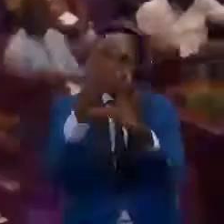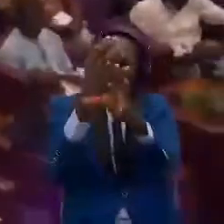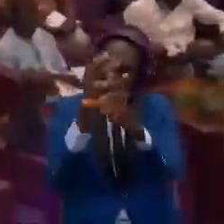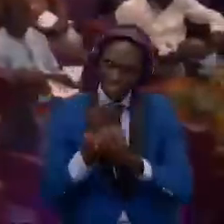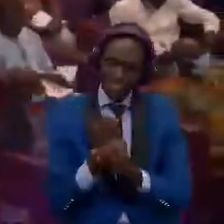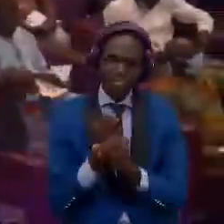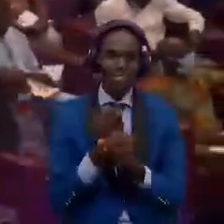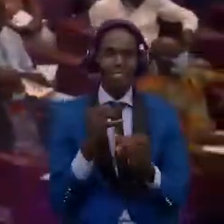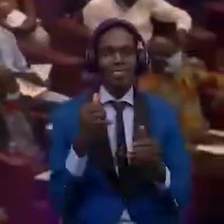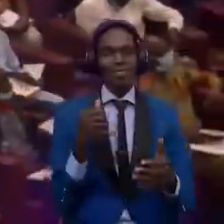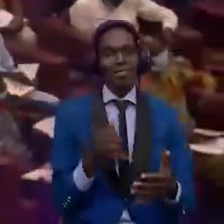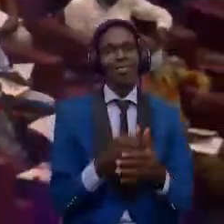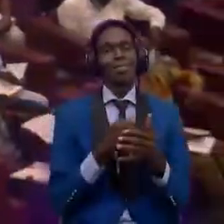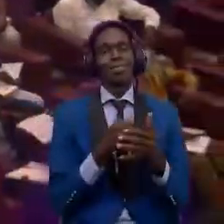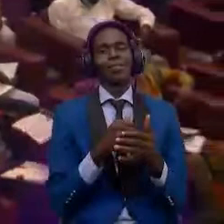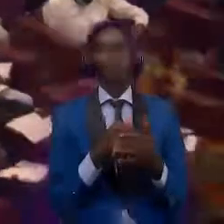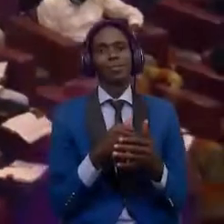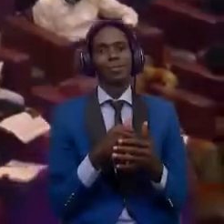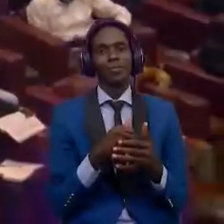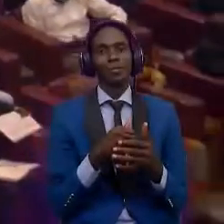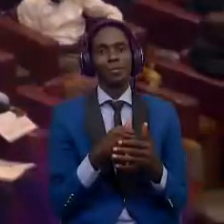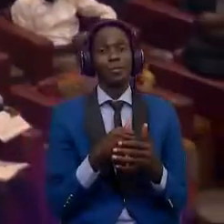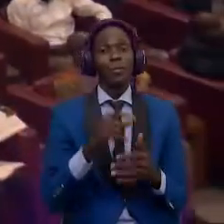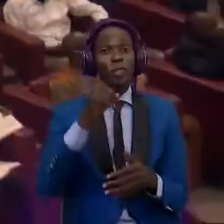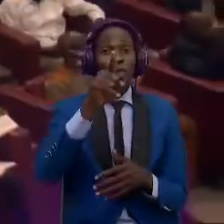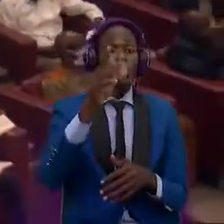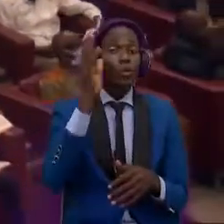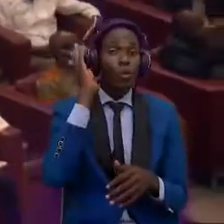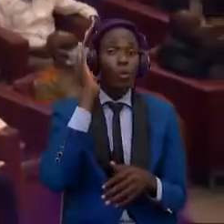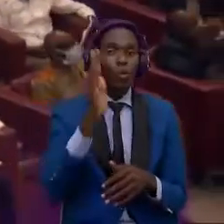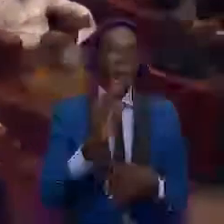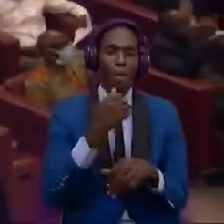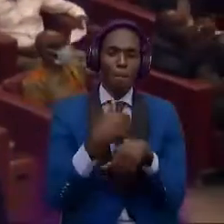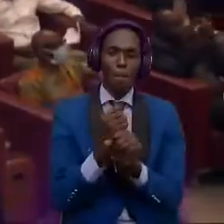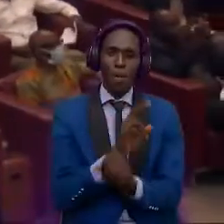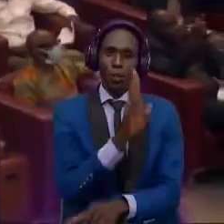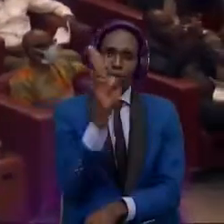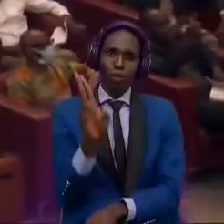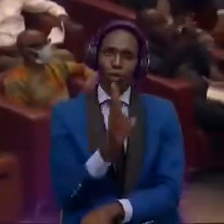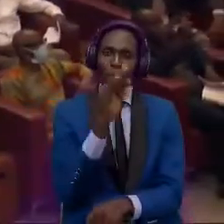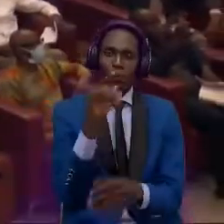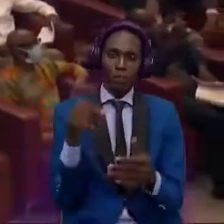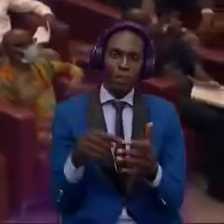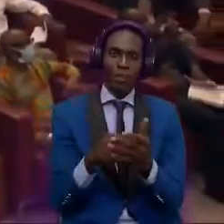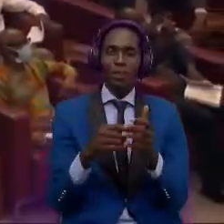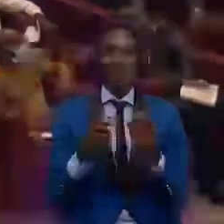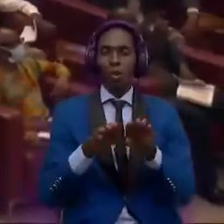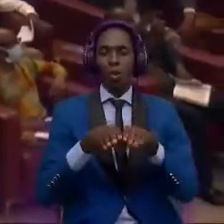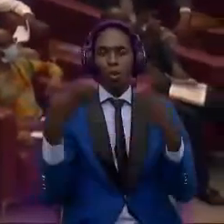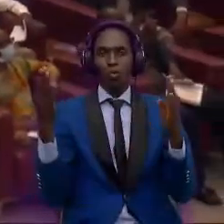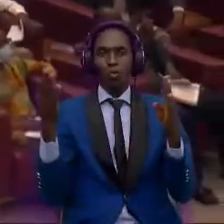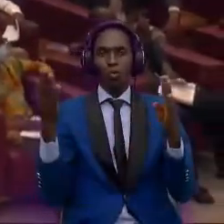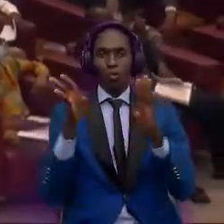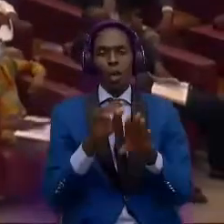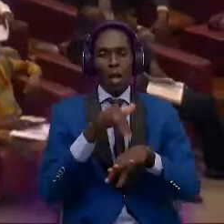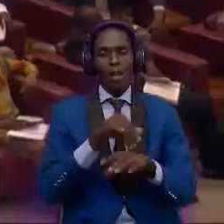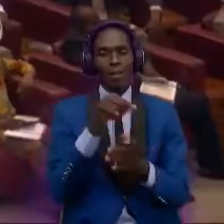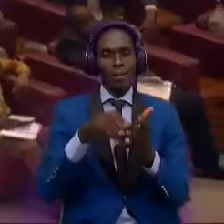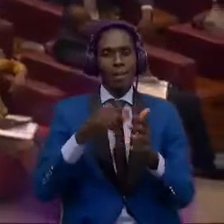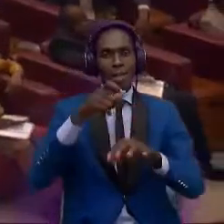effectual door is opened unto you. You will make use of it at this time of opportunity